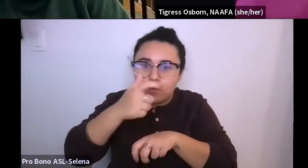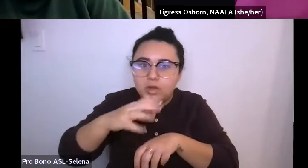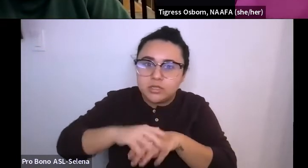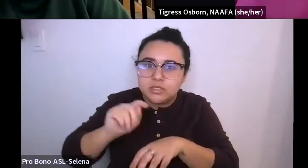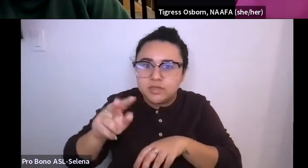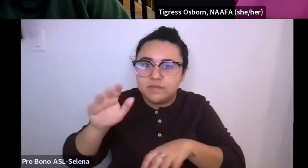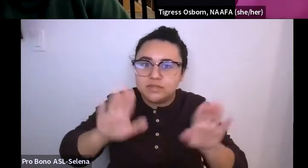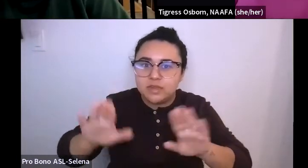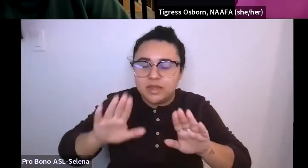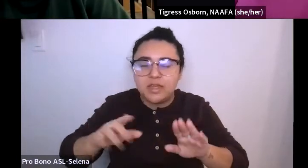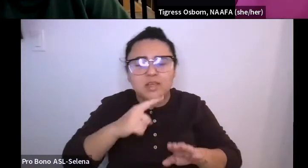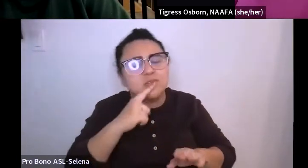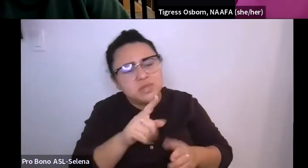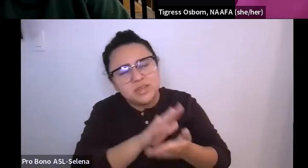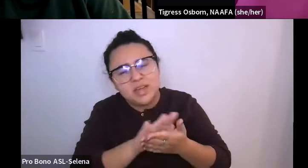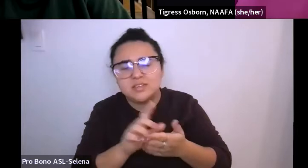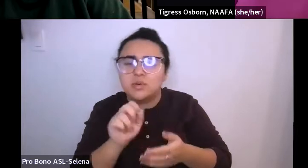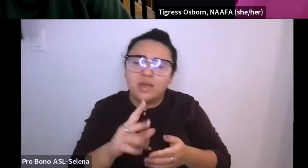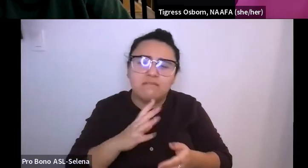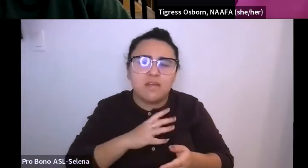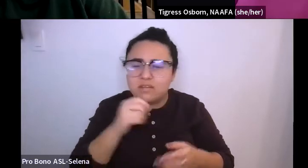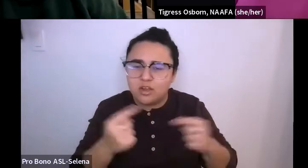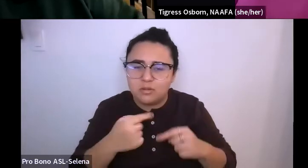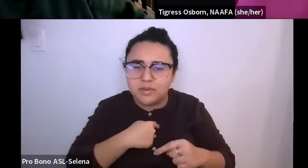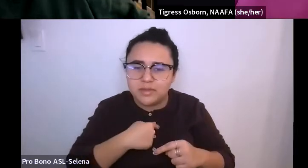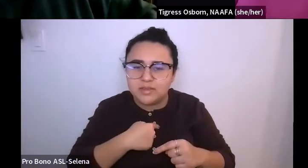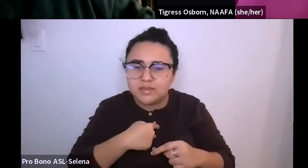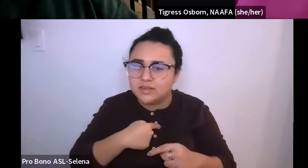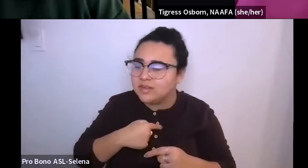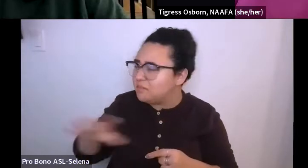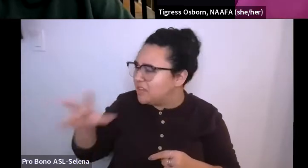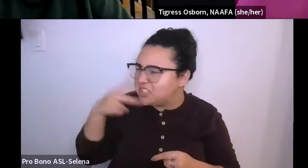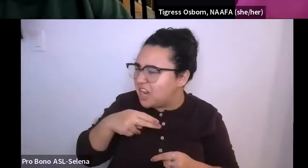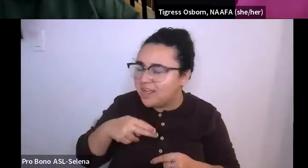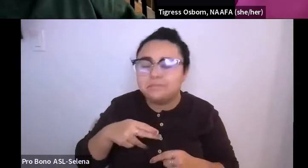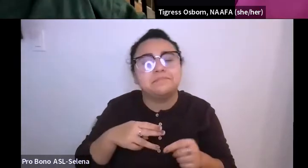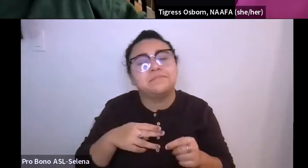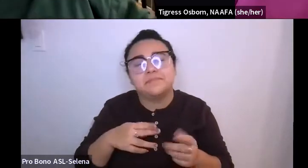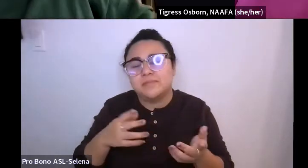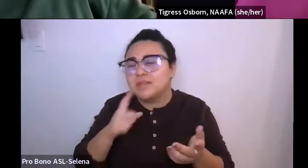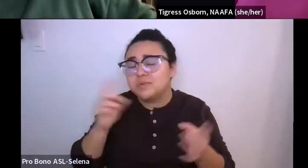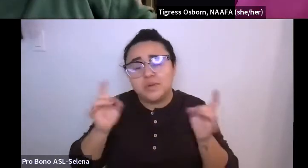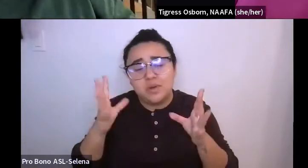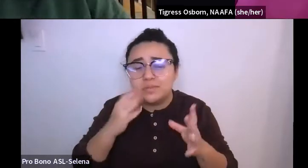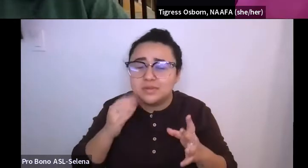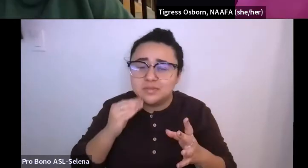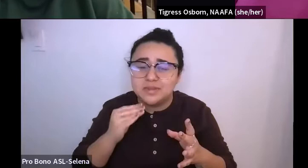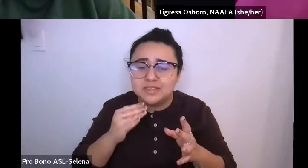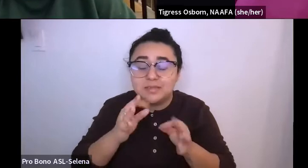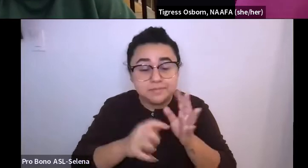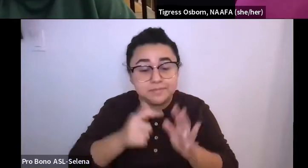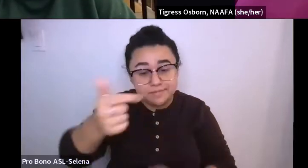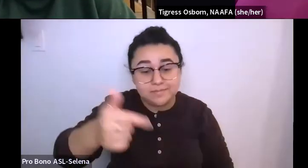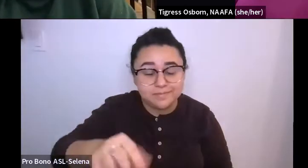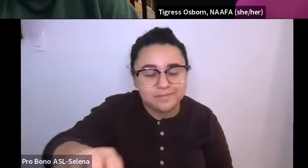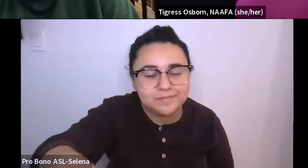said like, it's okay, it's fine. You're not gonna hurt me. And I was like, shut up. This is horrible. It's horrible. I